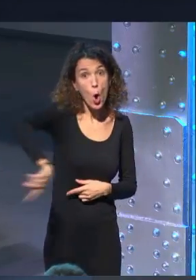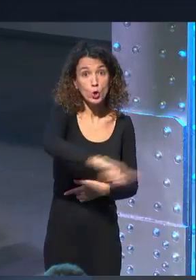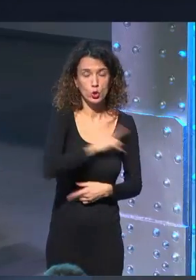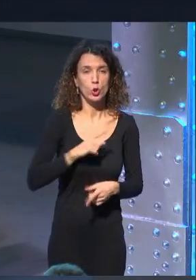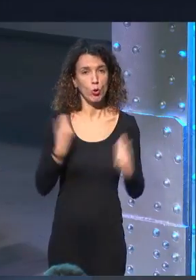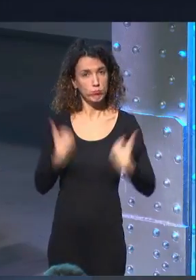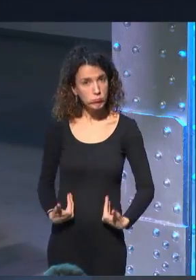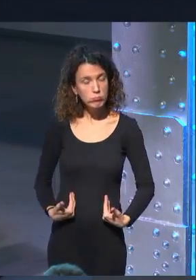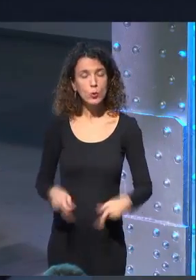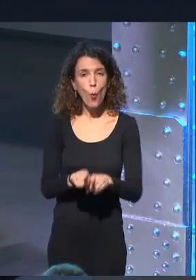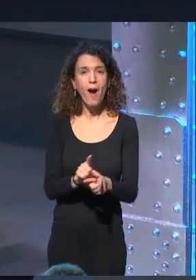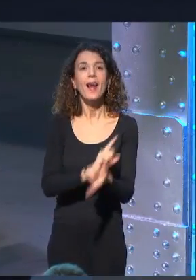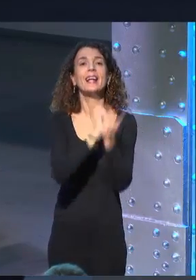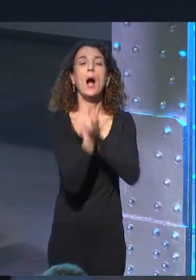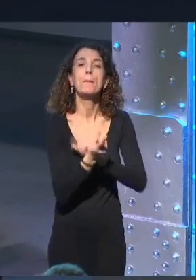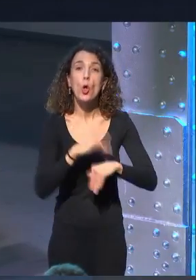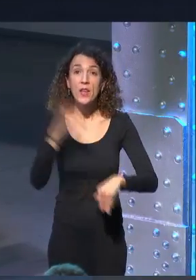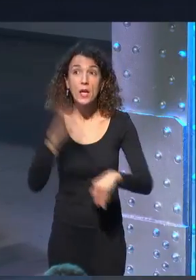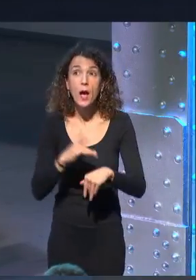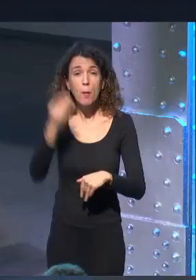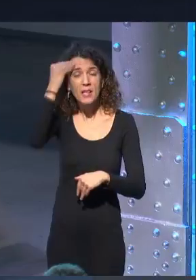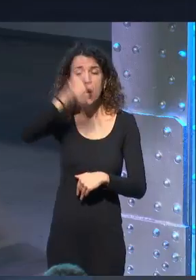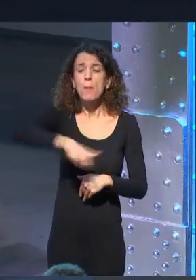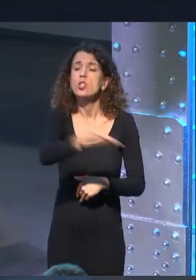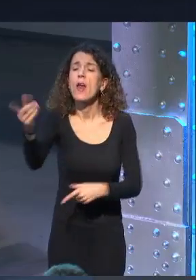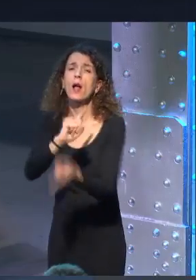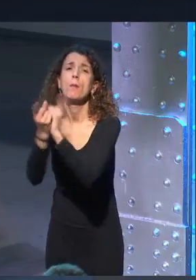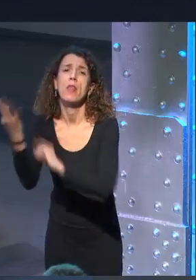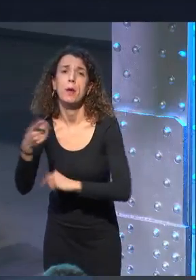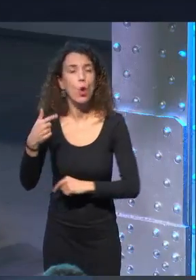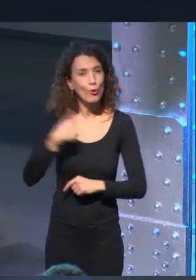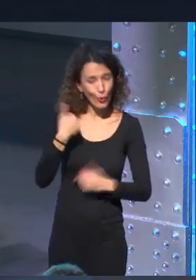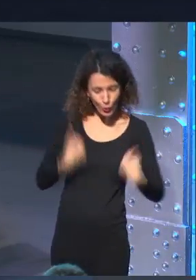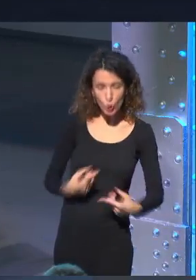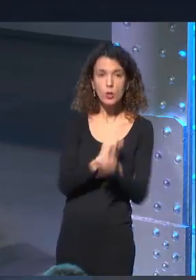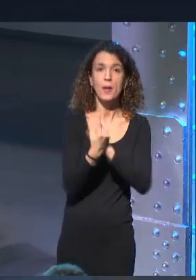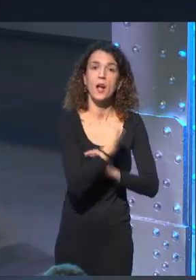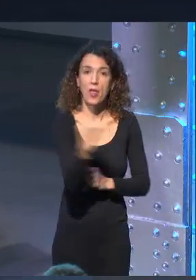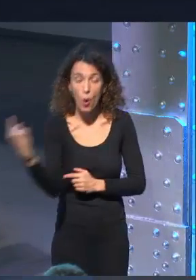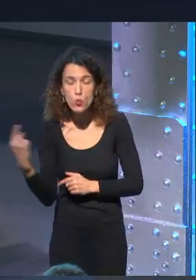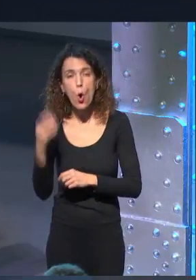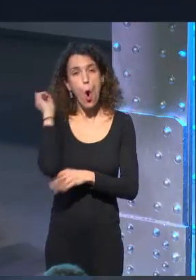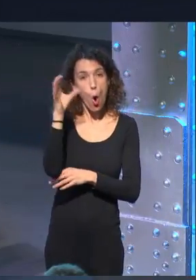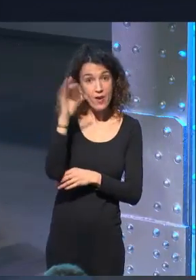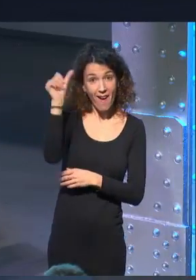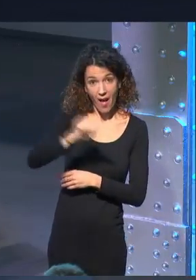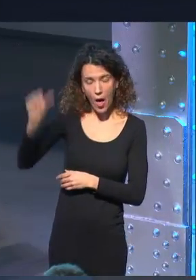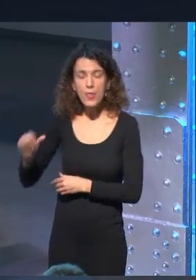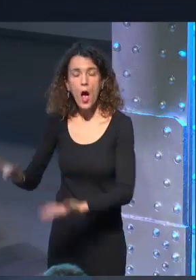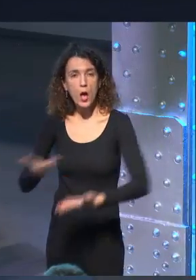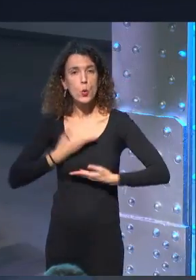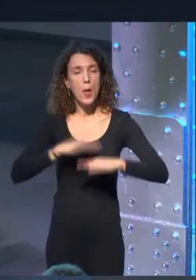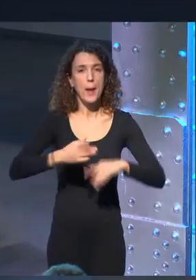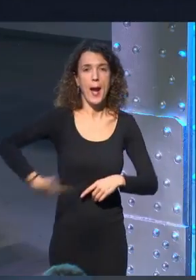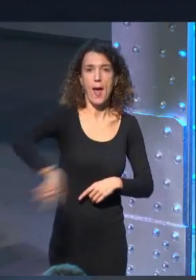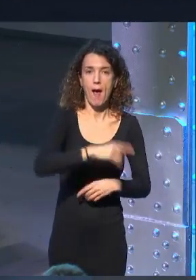use technology, as we are so much concerned, we must be the digital change, and we shouldn't wait for others to be. I hope